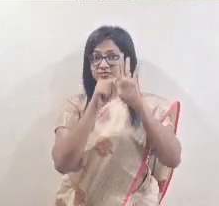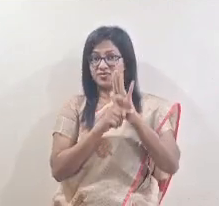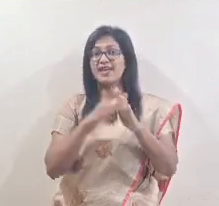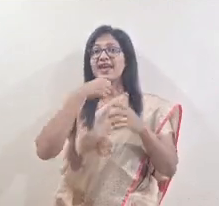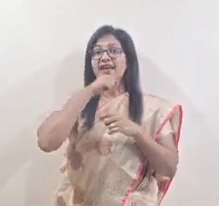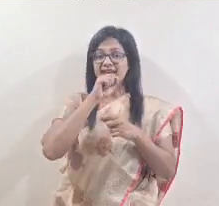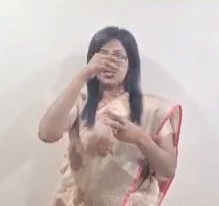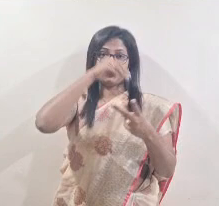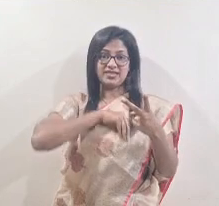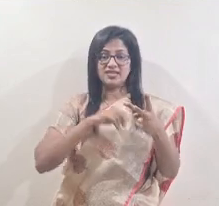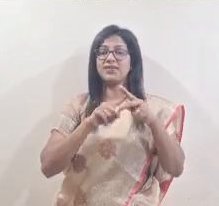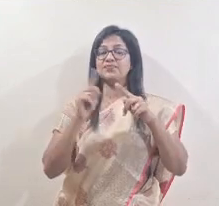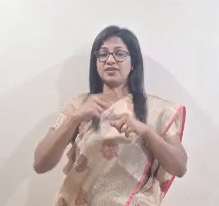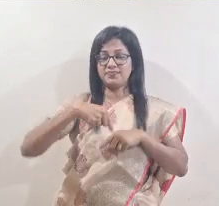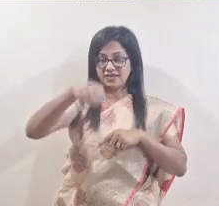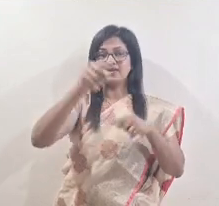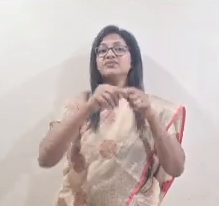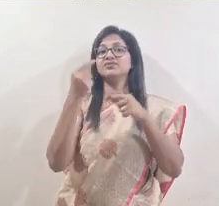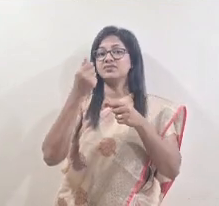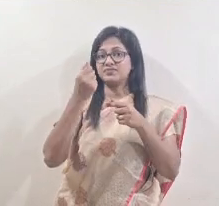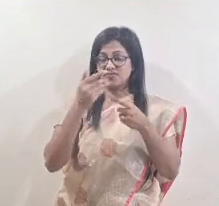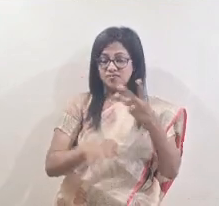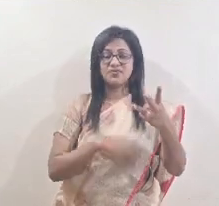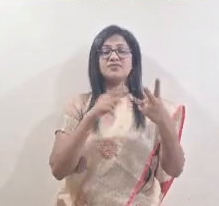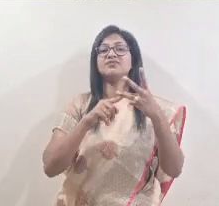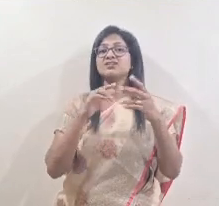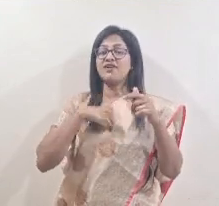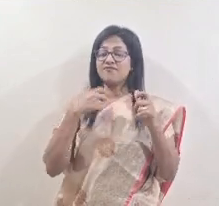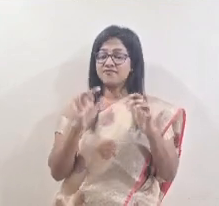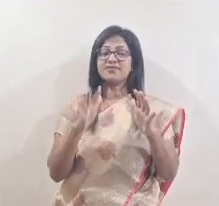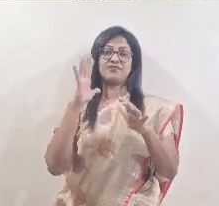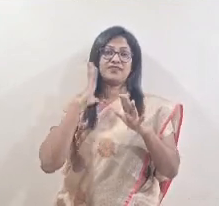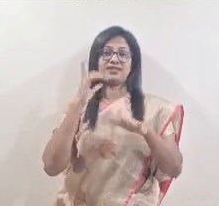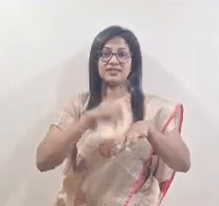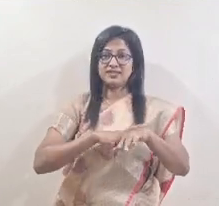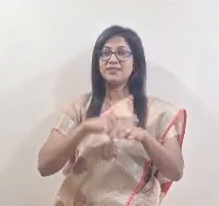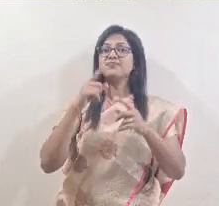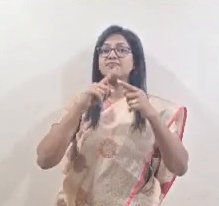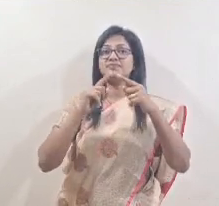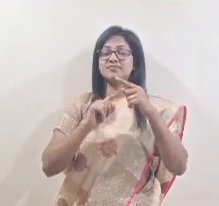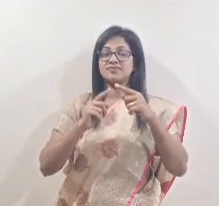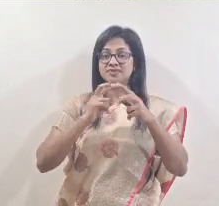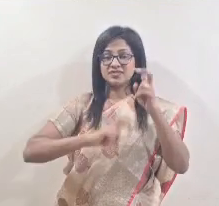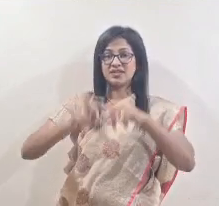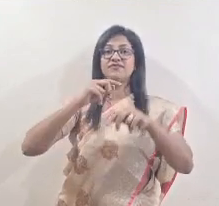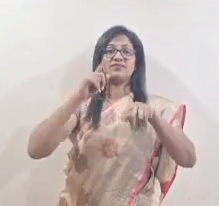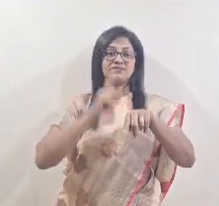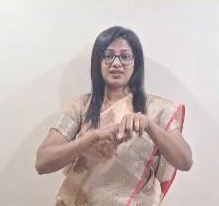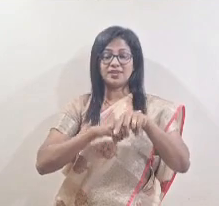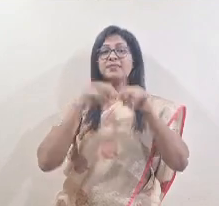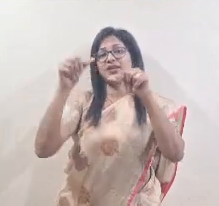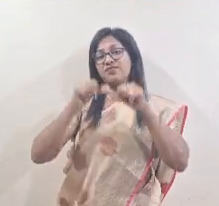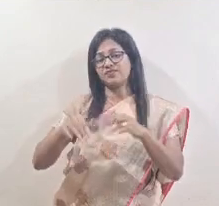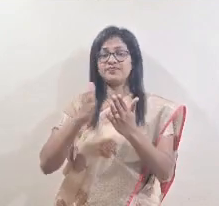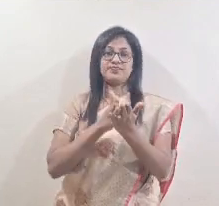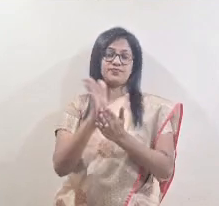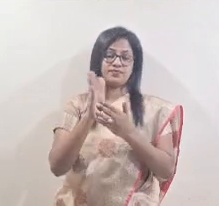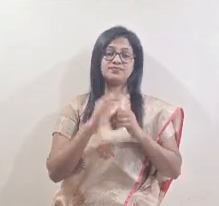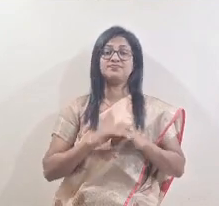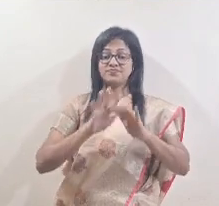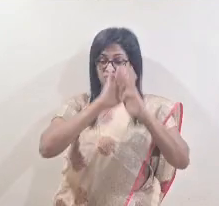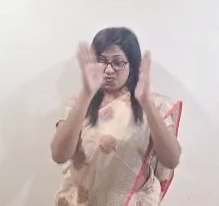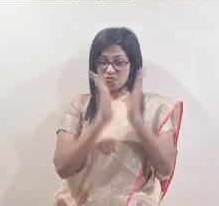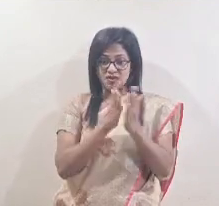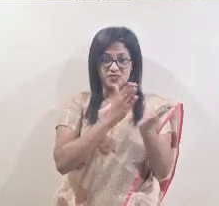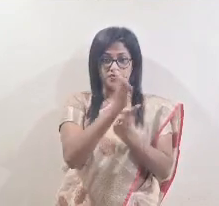age, income, trip length, travel cost, comfort, waiting time, travel time ratio, and my output was mode. And I have taken all the